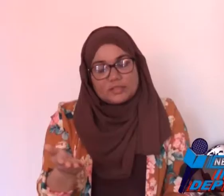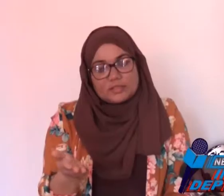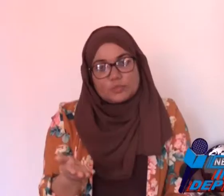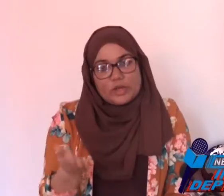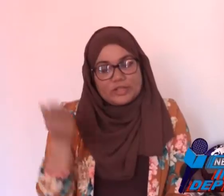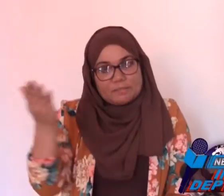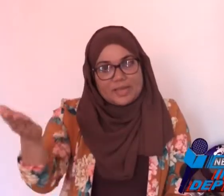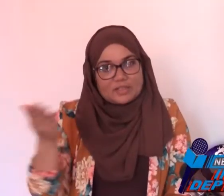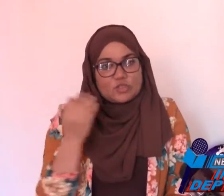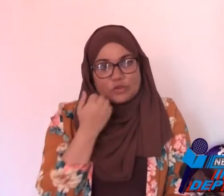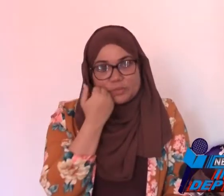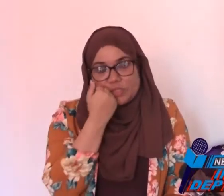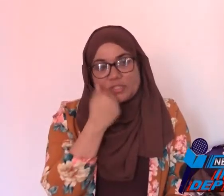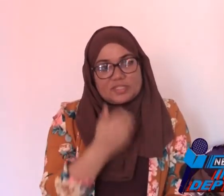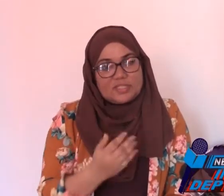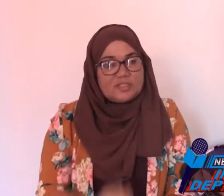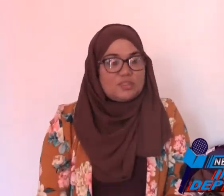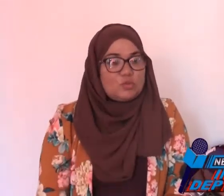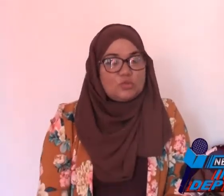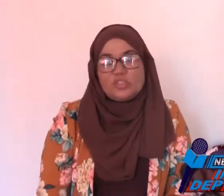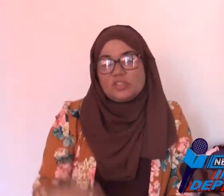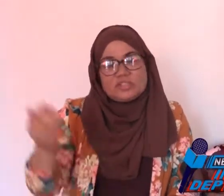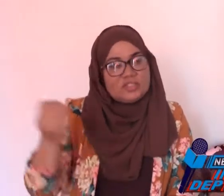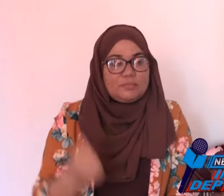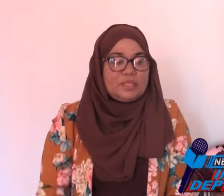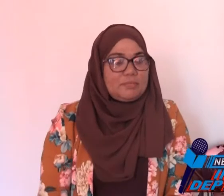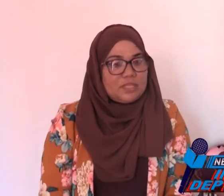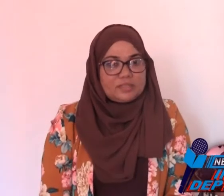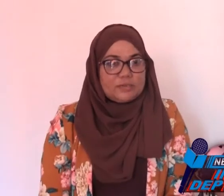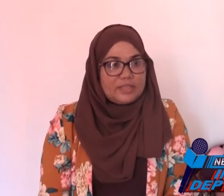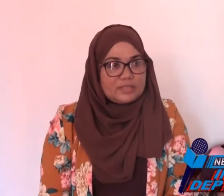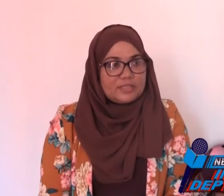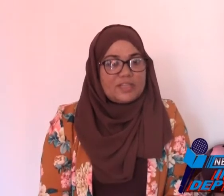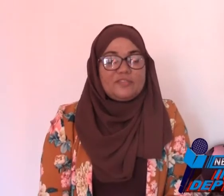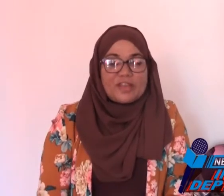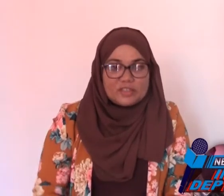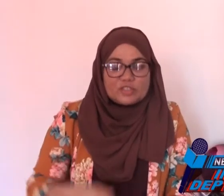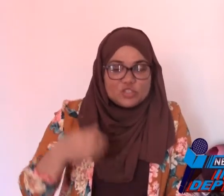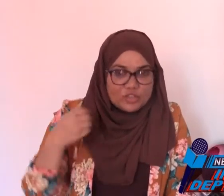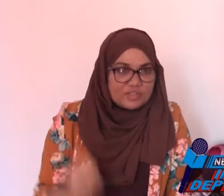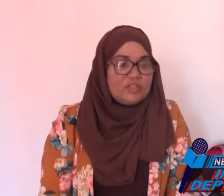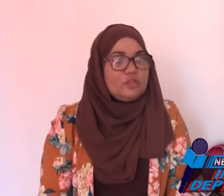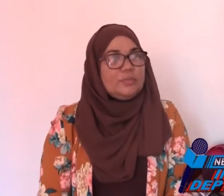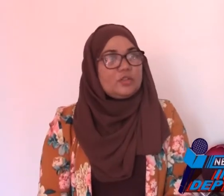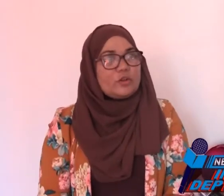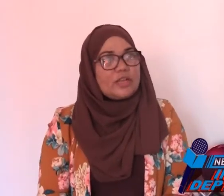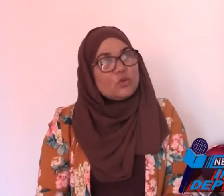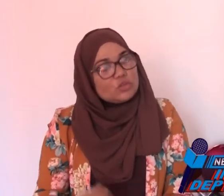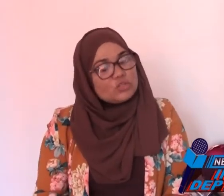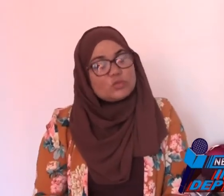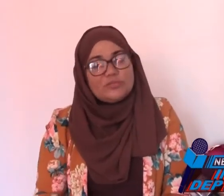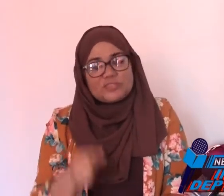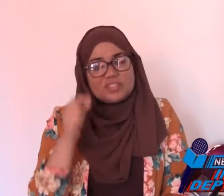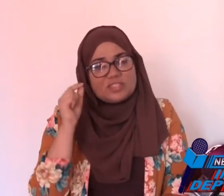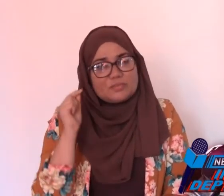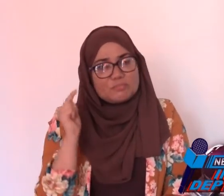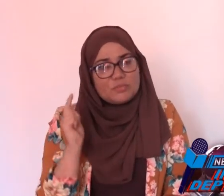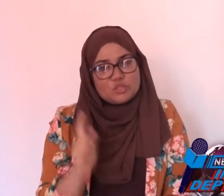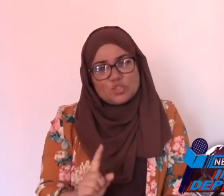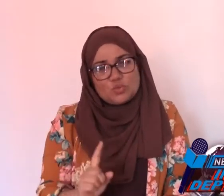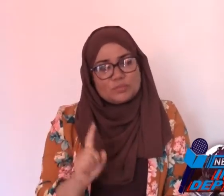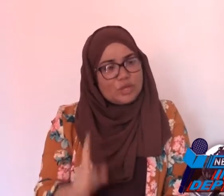the matter. The one that backs her up, she was still in school. She could have still beat my daughter the next day. In fact, they're threatening to beat her. And I go to the school